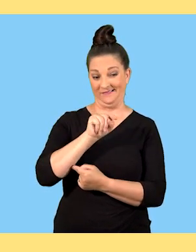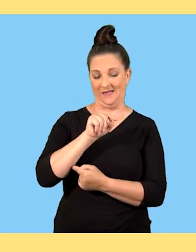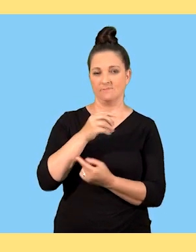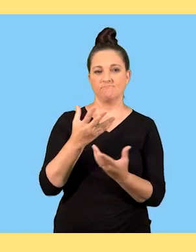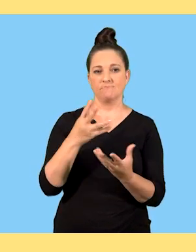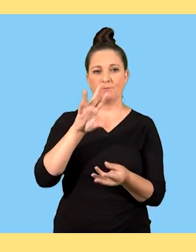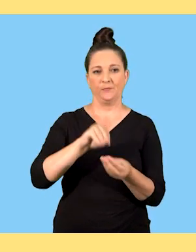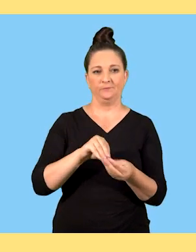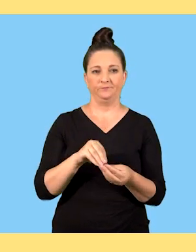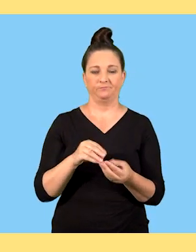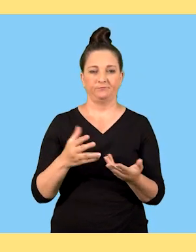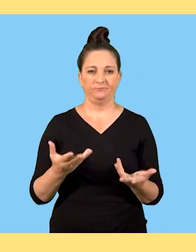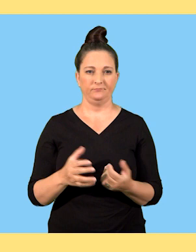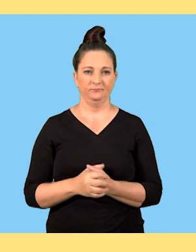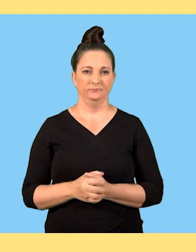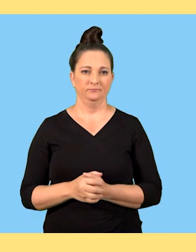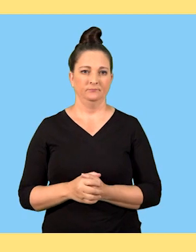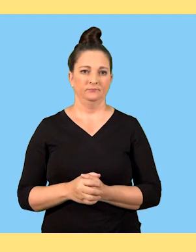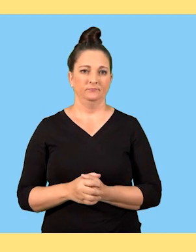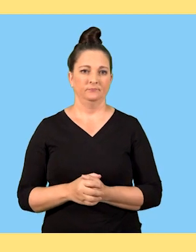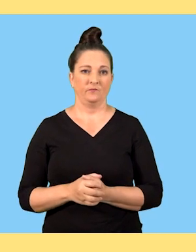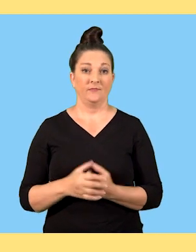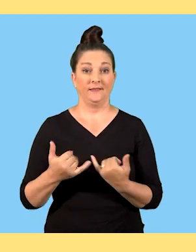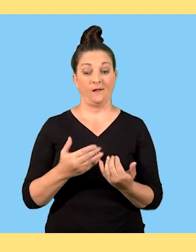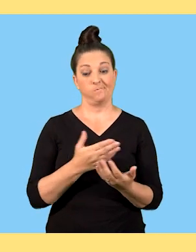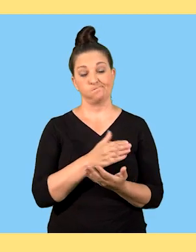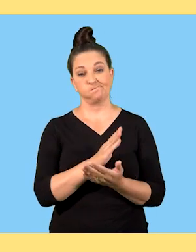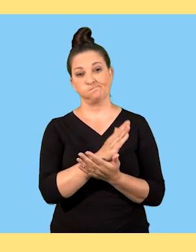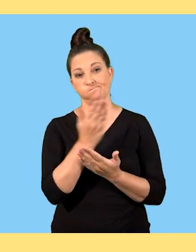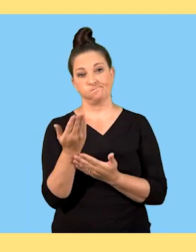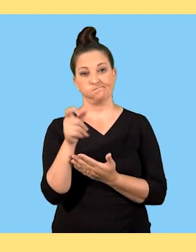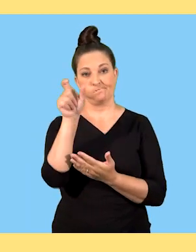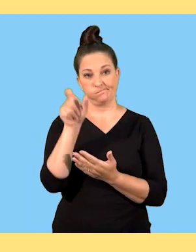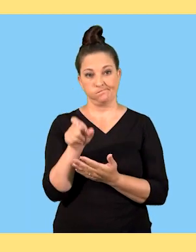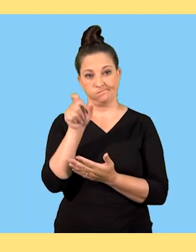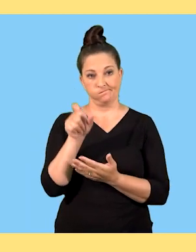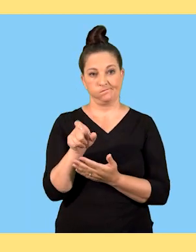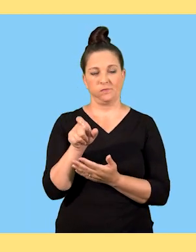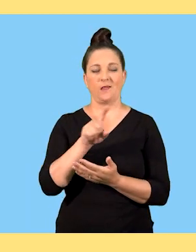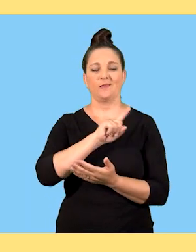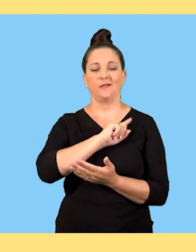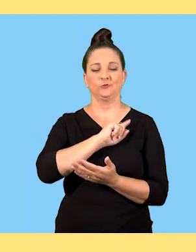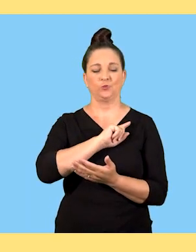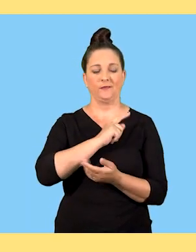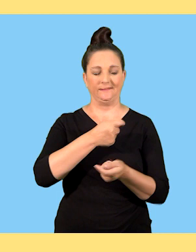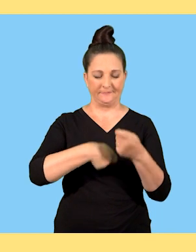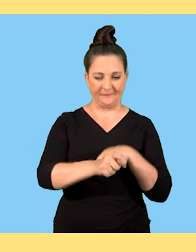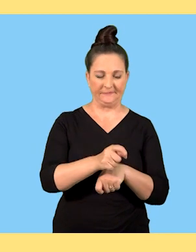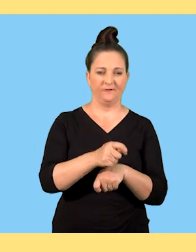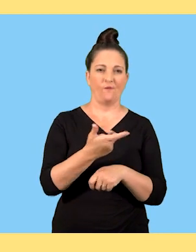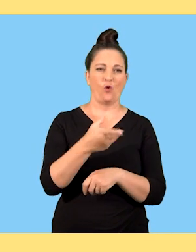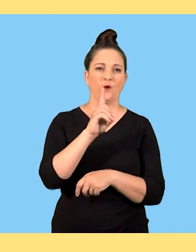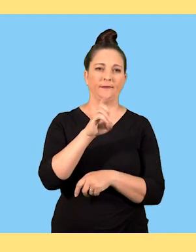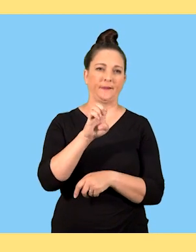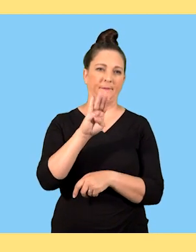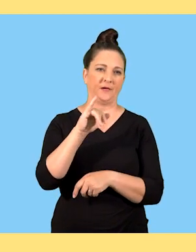4,890. This is what remains of our advertising. And we bring it to the debit side as well because it is an expense.